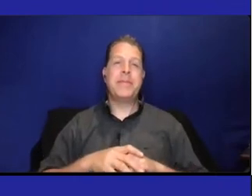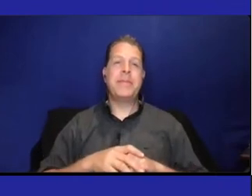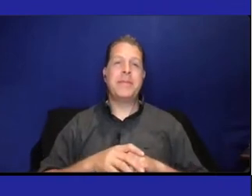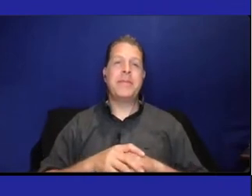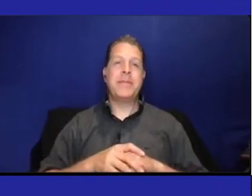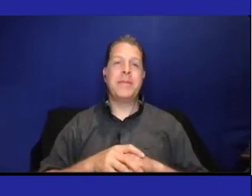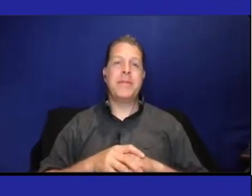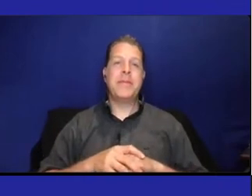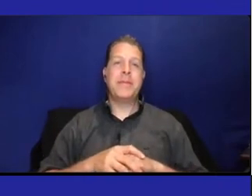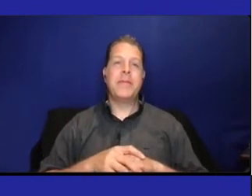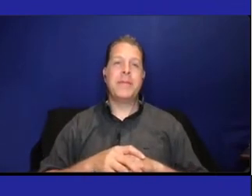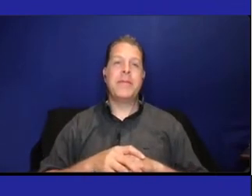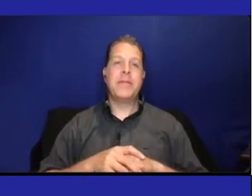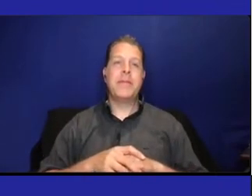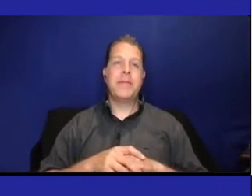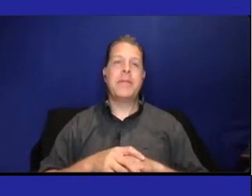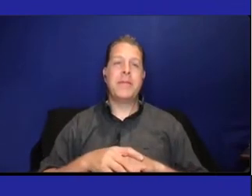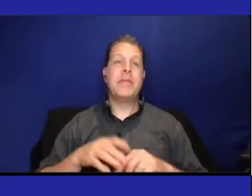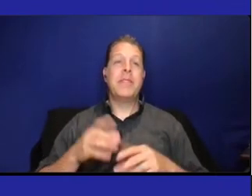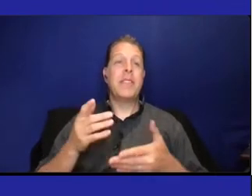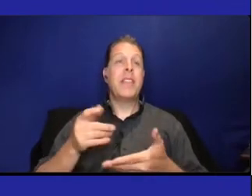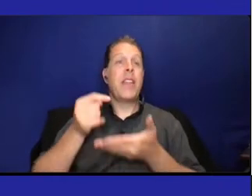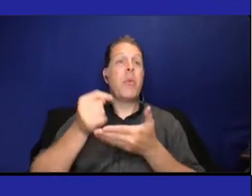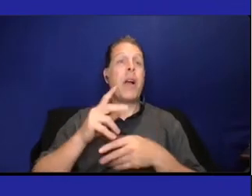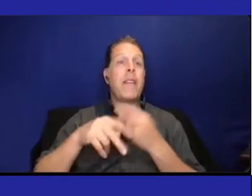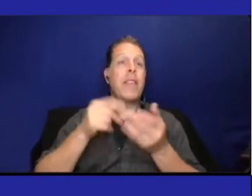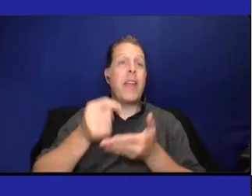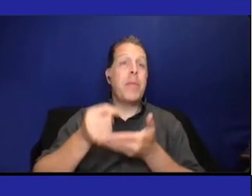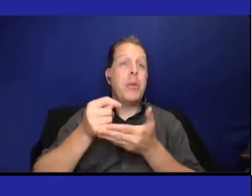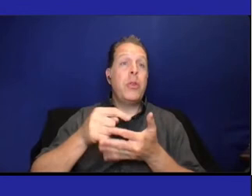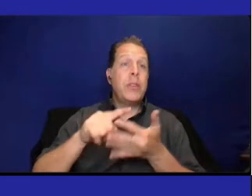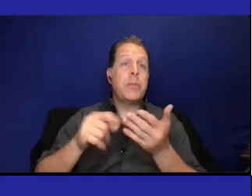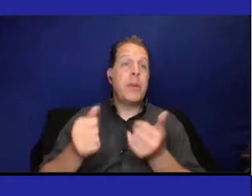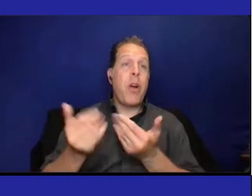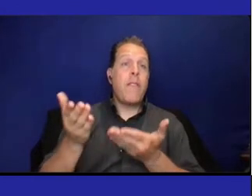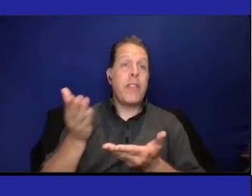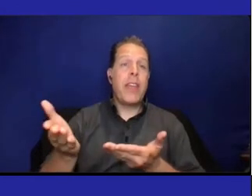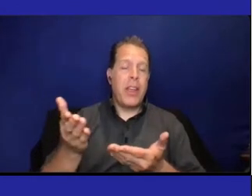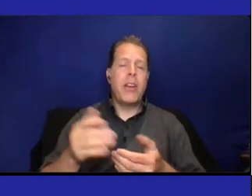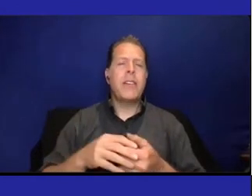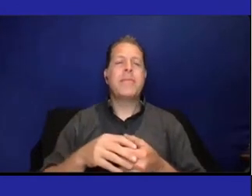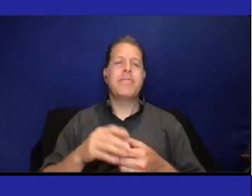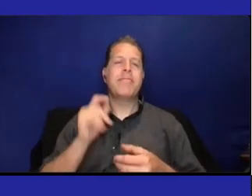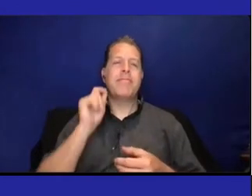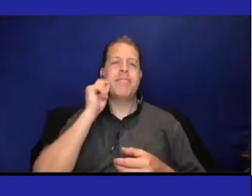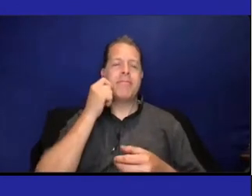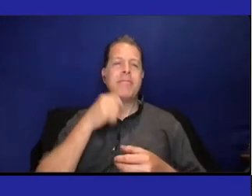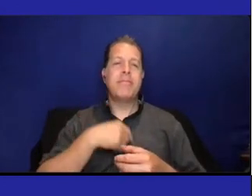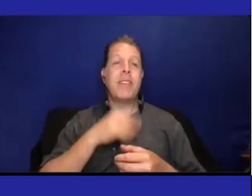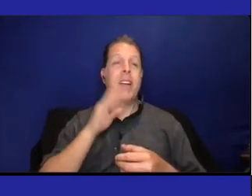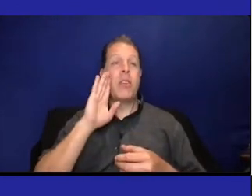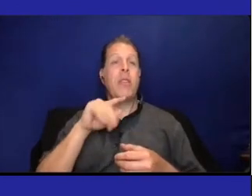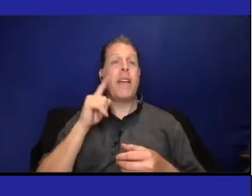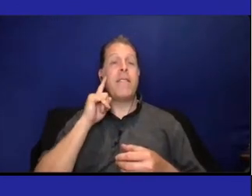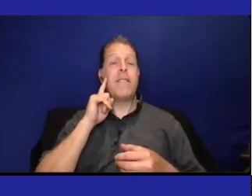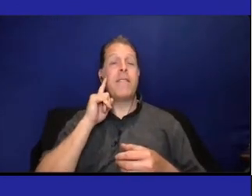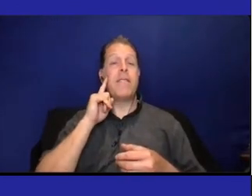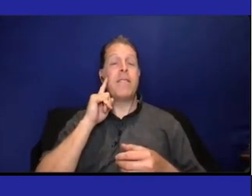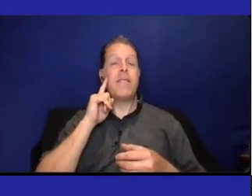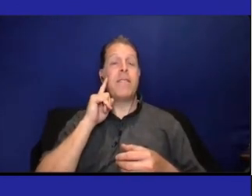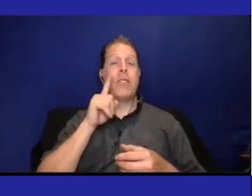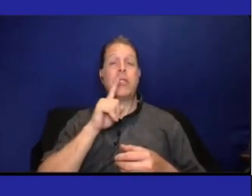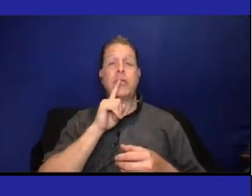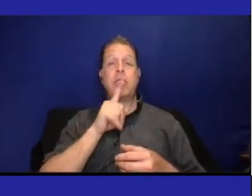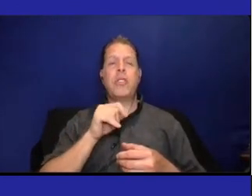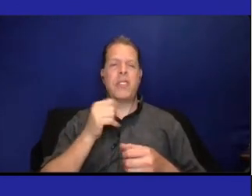And the kind of therapeutics that will go on there. I know that for a fact that some years ago